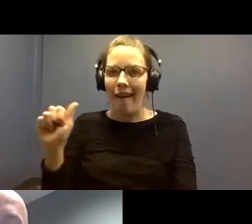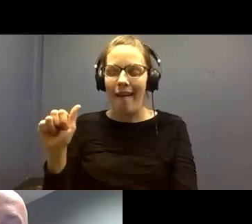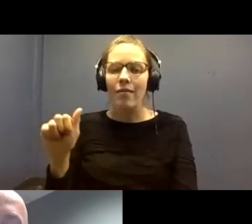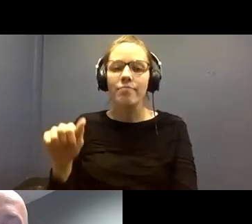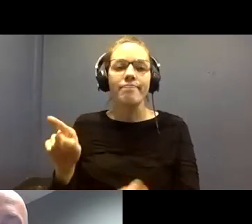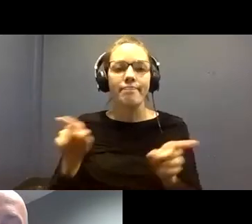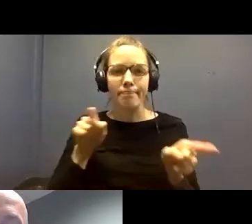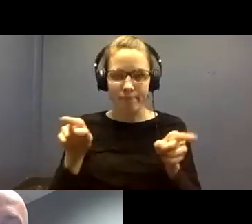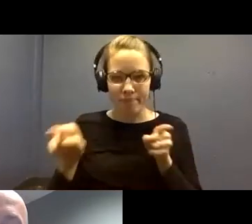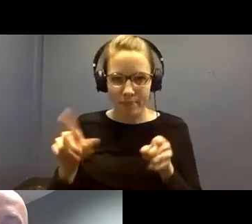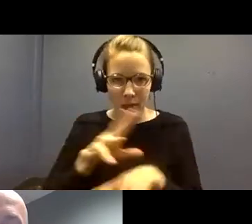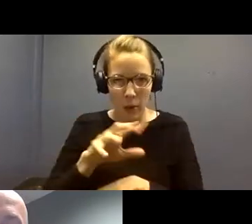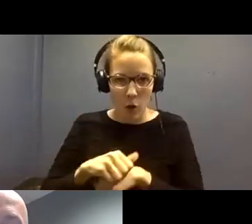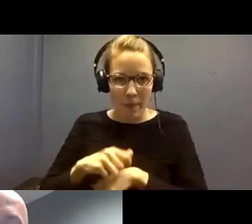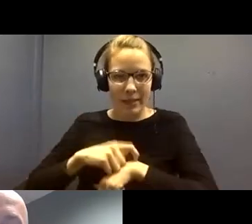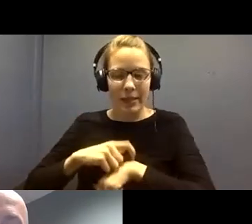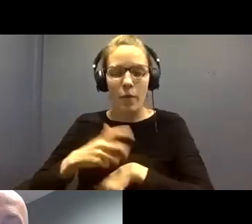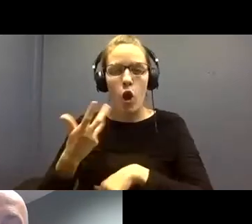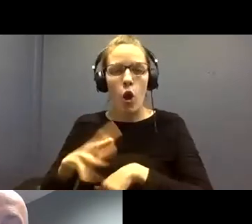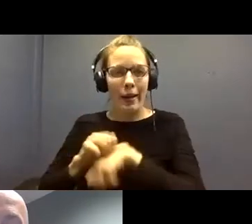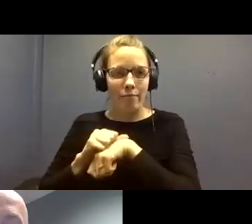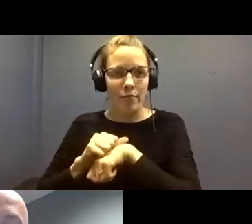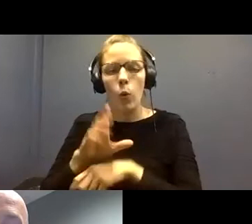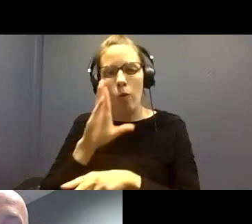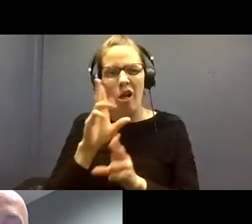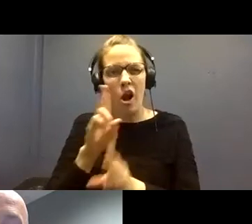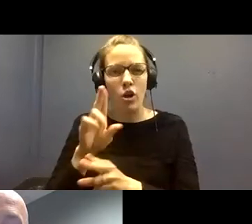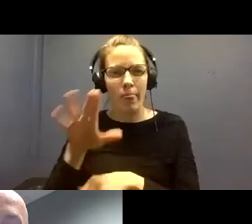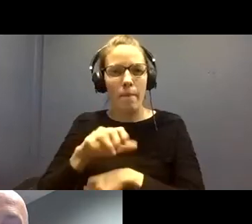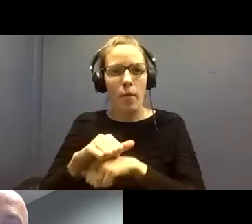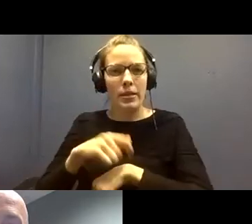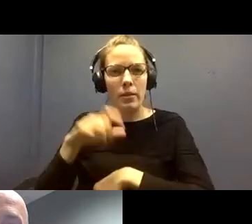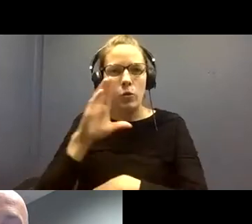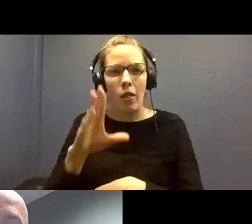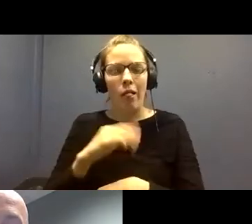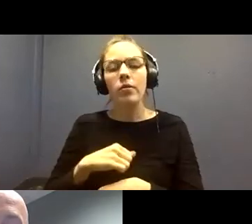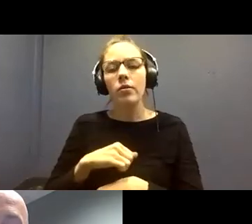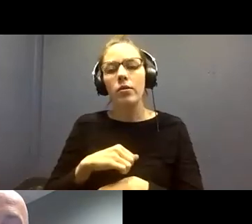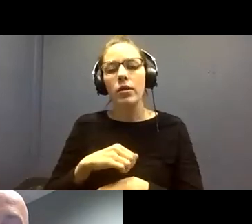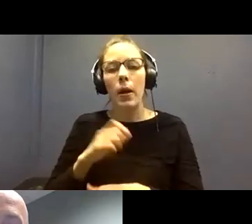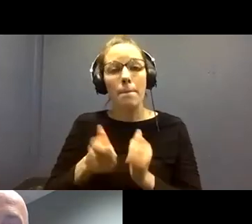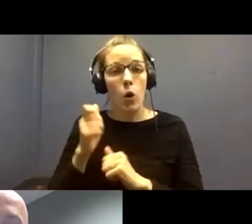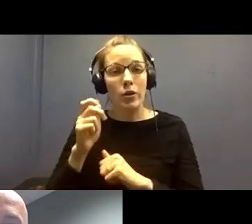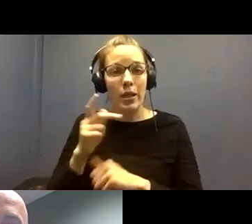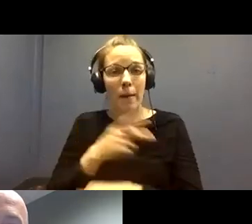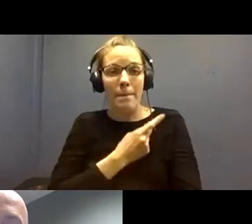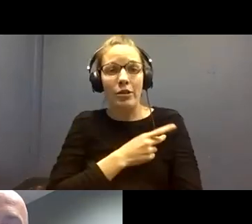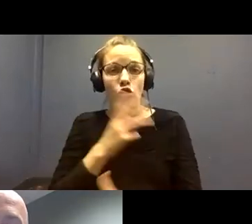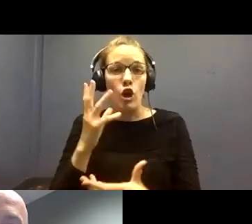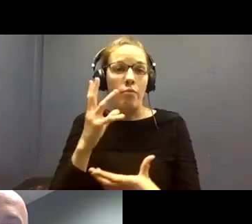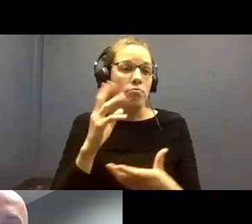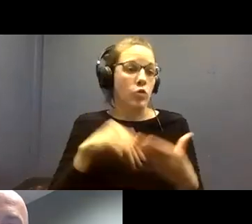Appointment times that have already been made will be honored. Most of the time, patients are in and out of the